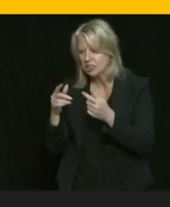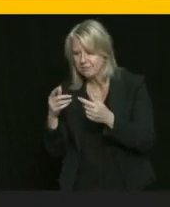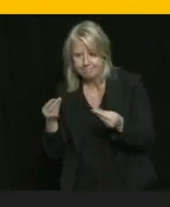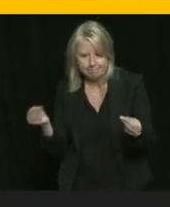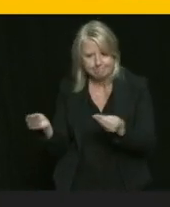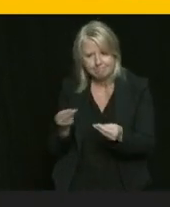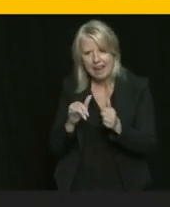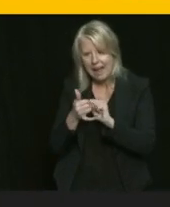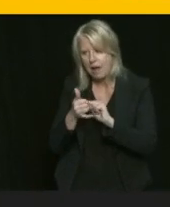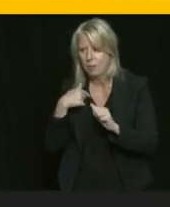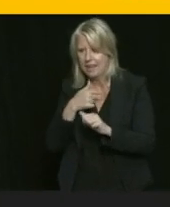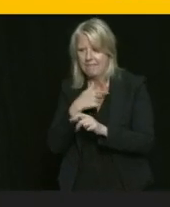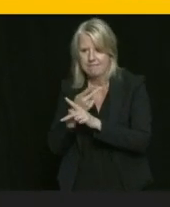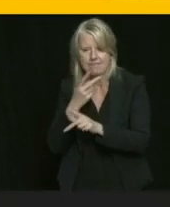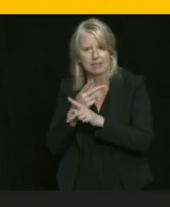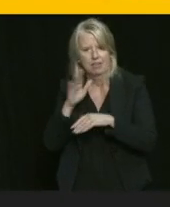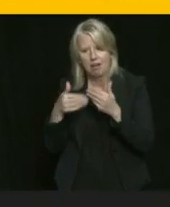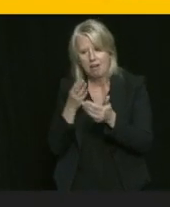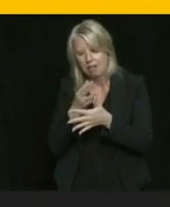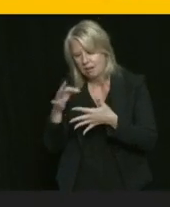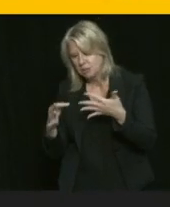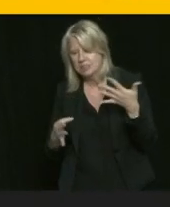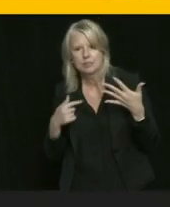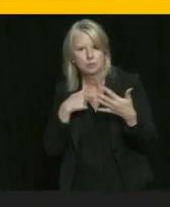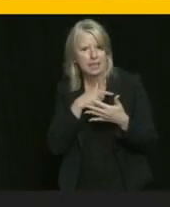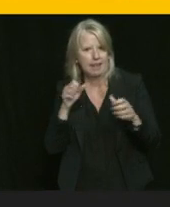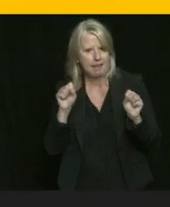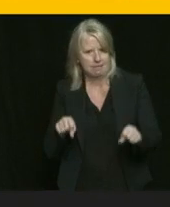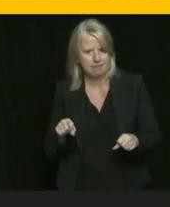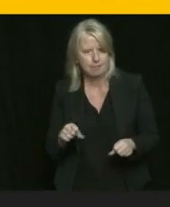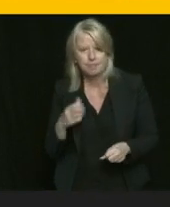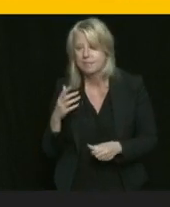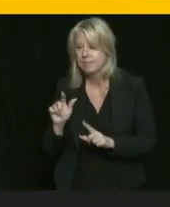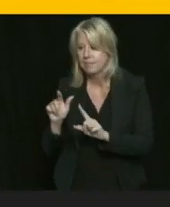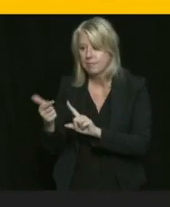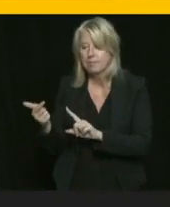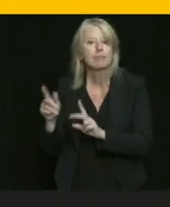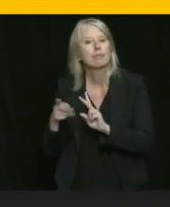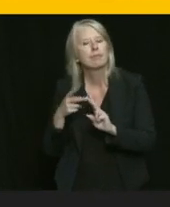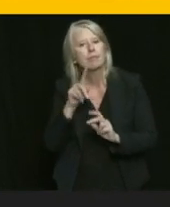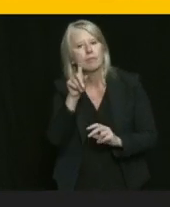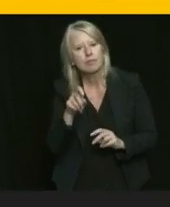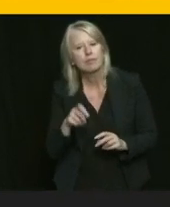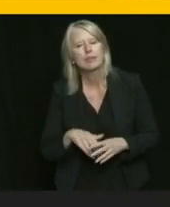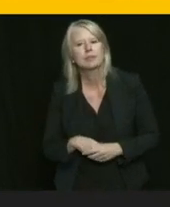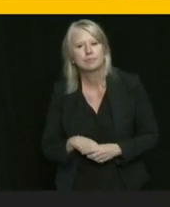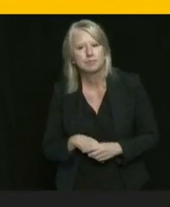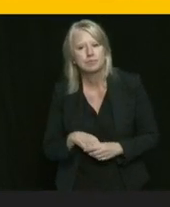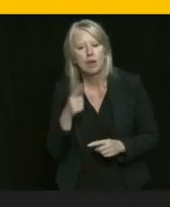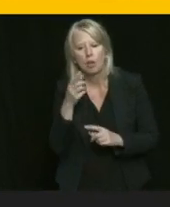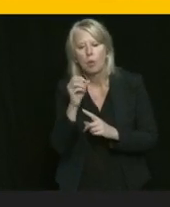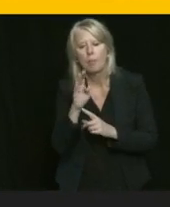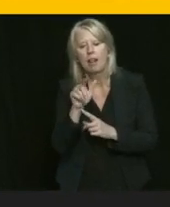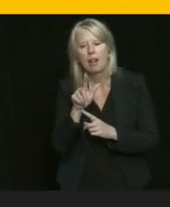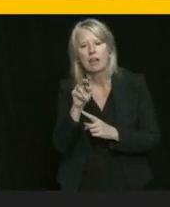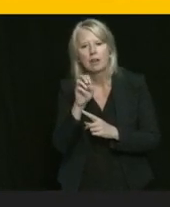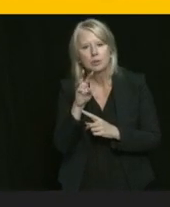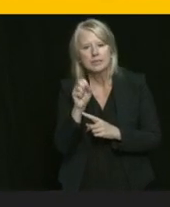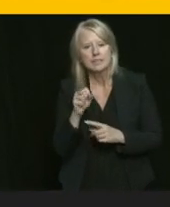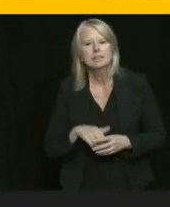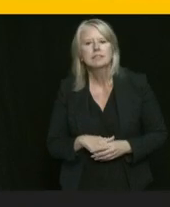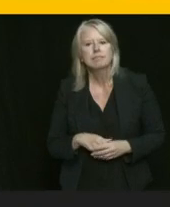ways that we can. Thank you. Next question. Good morning, Prime Minister. Mercedes Stevenson, Global News. I know you have to